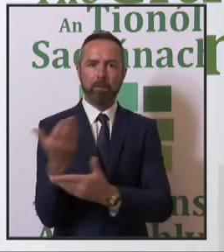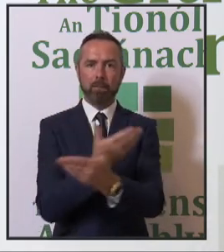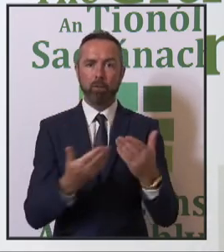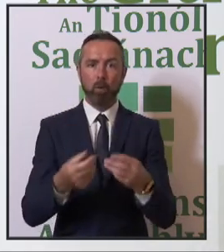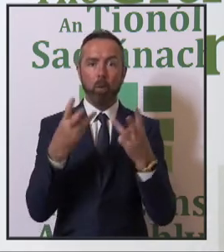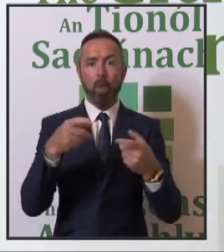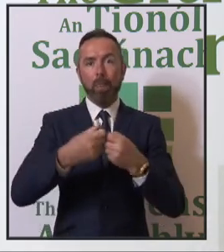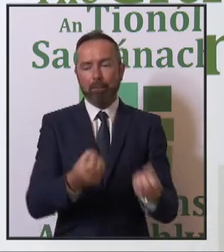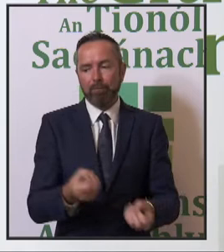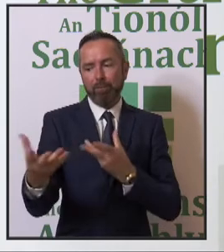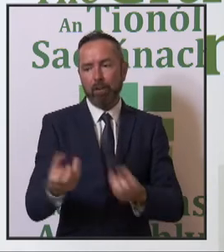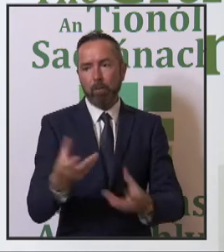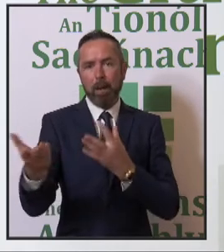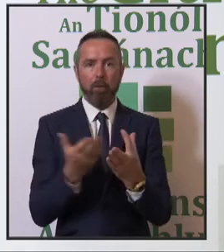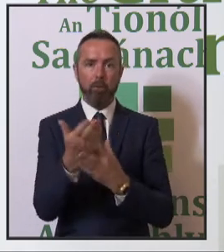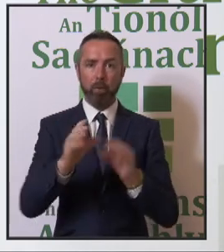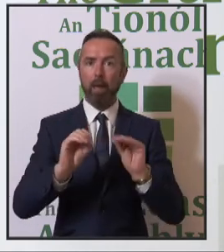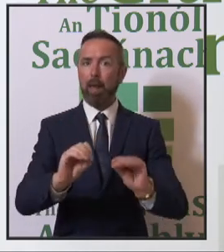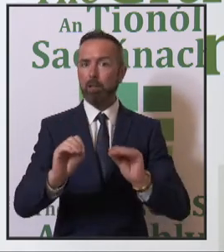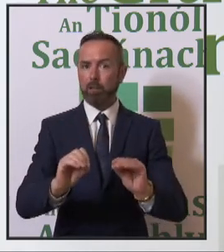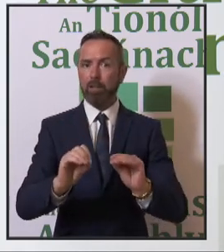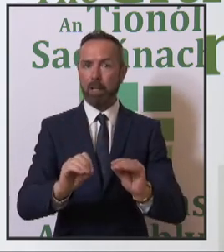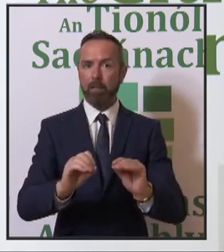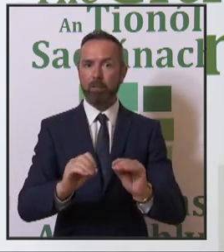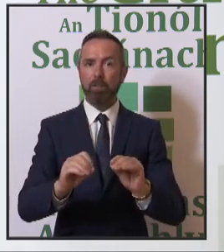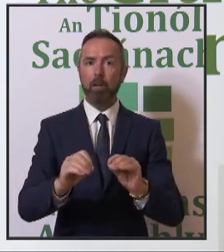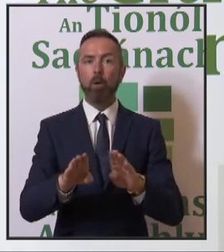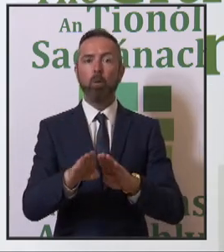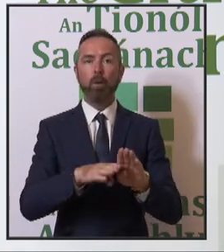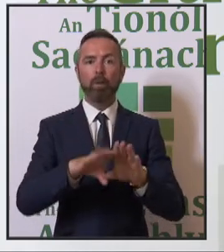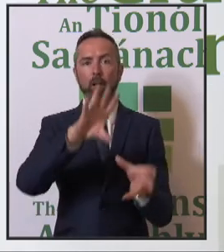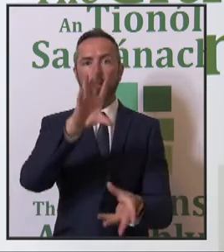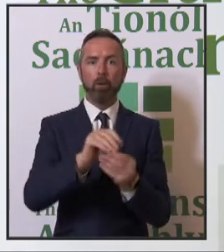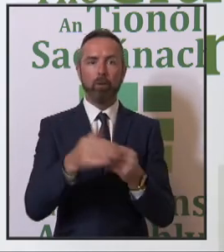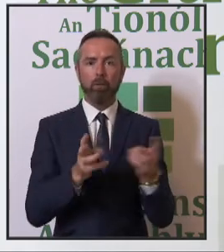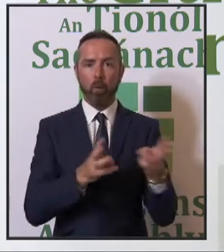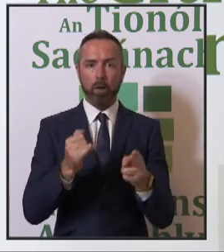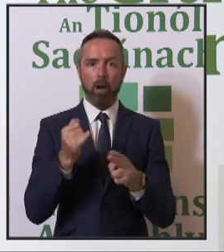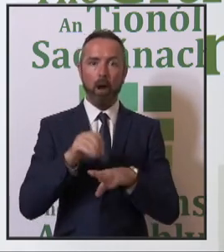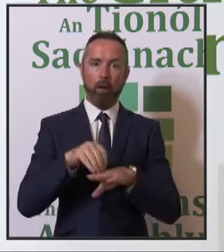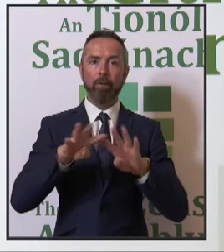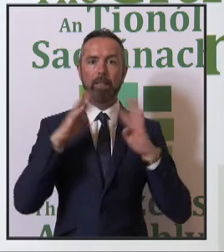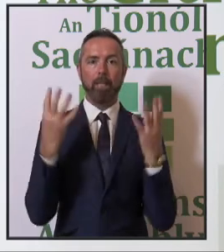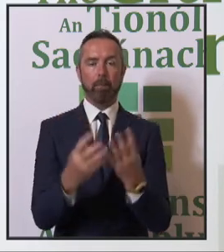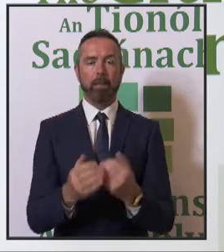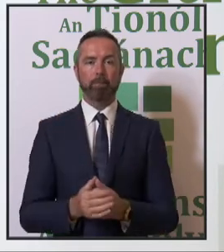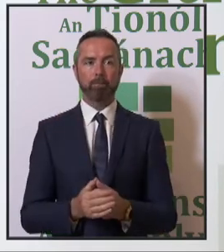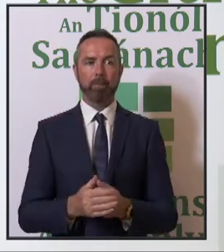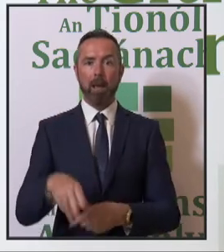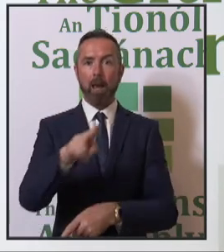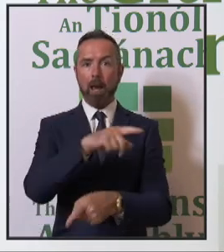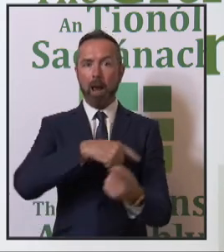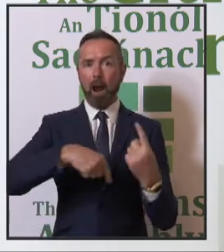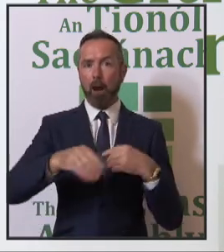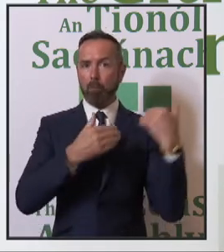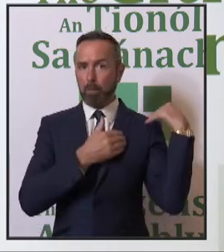young people then through educational outputs at the conclusion of our work in the Assembly. Our responsibility, our 99